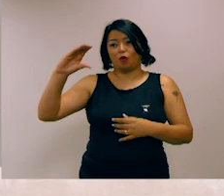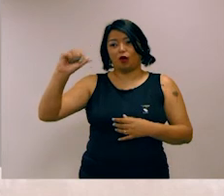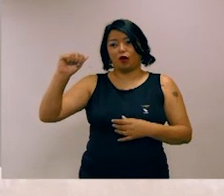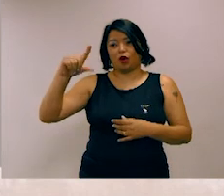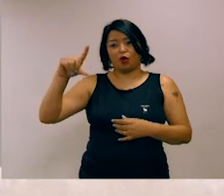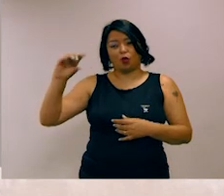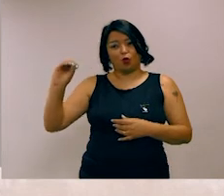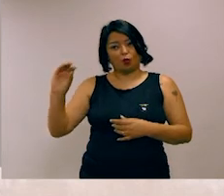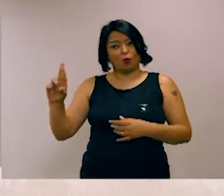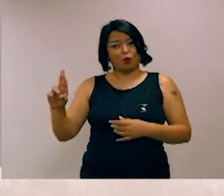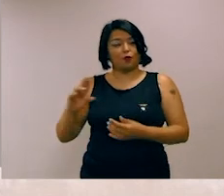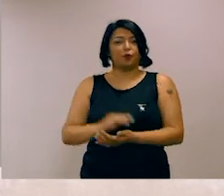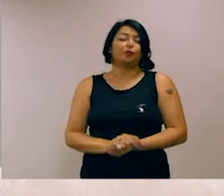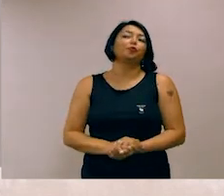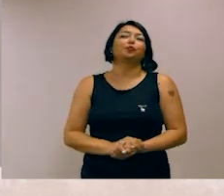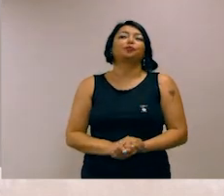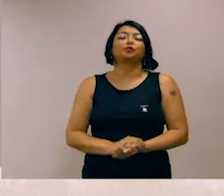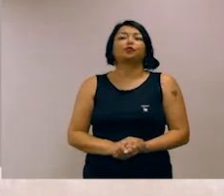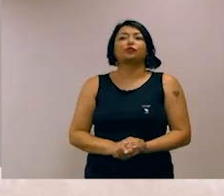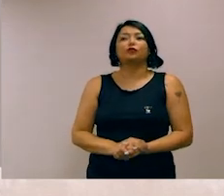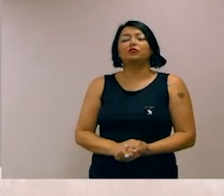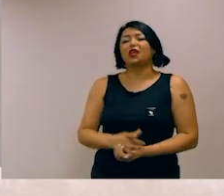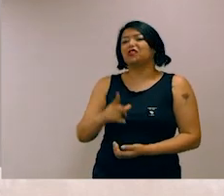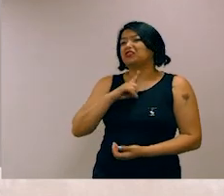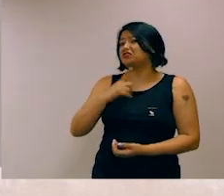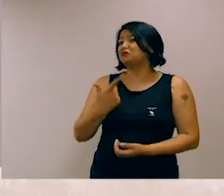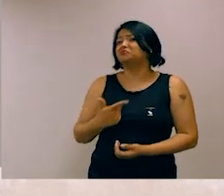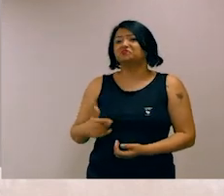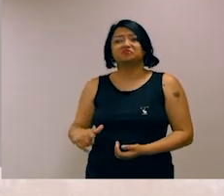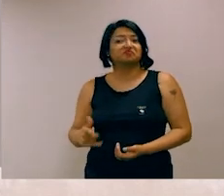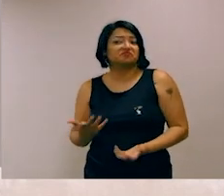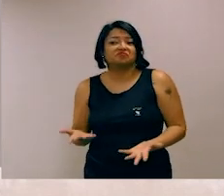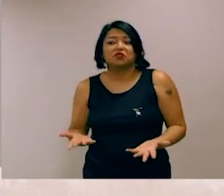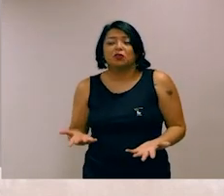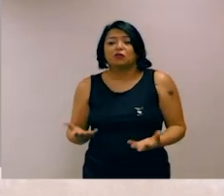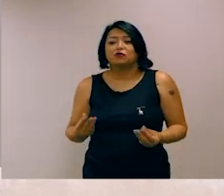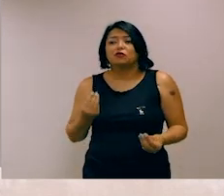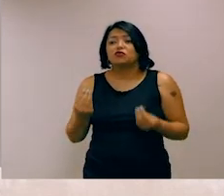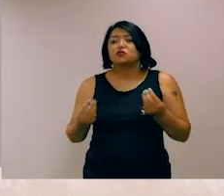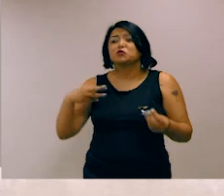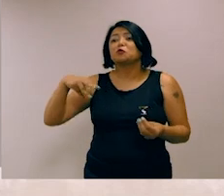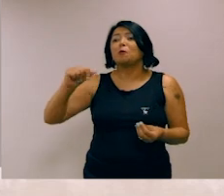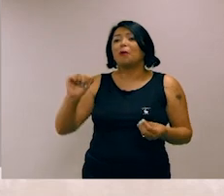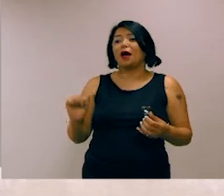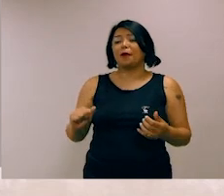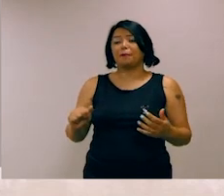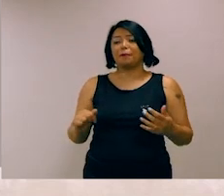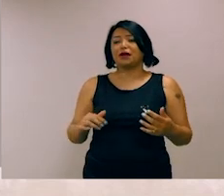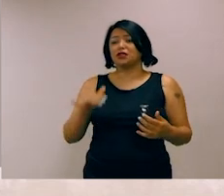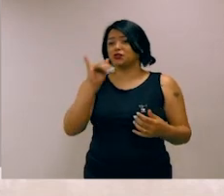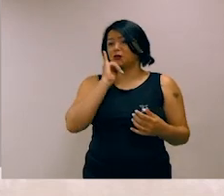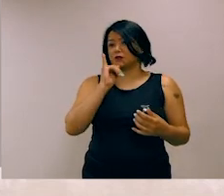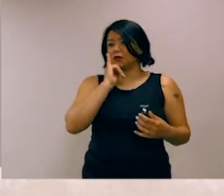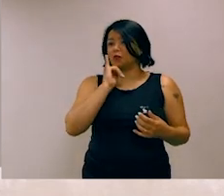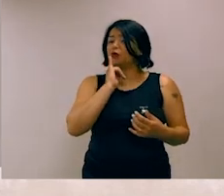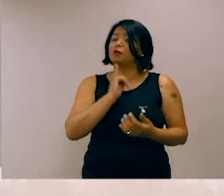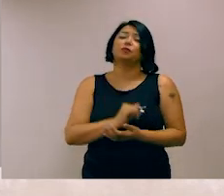didn't have a theoretical reference, and I invite you all to support us in that matter.